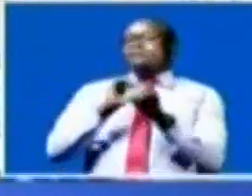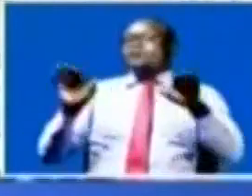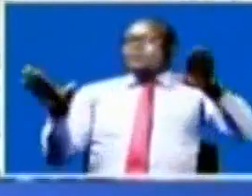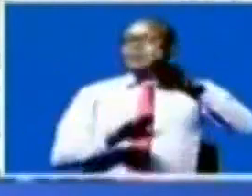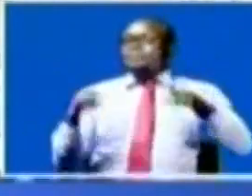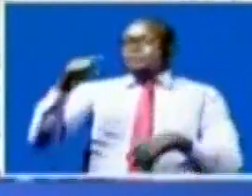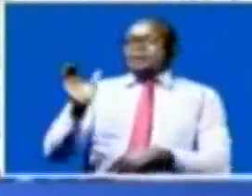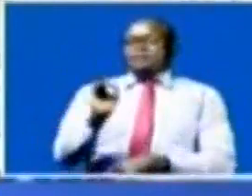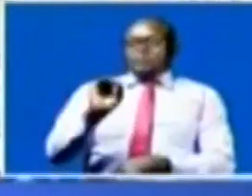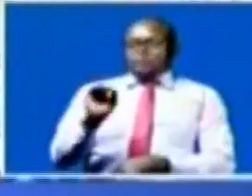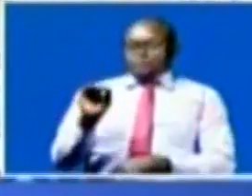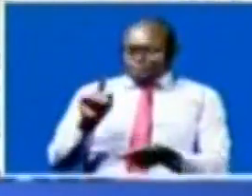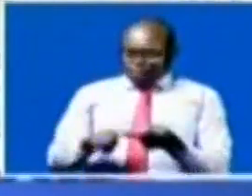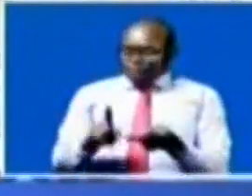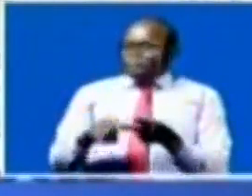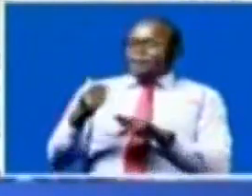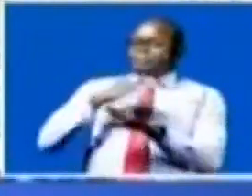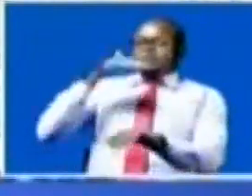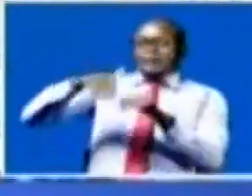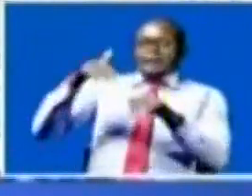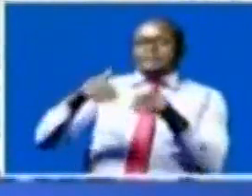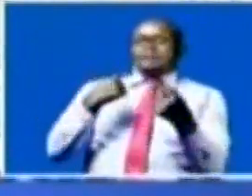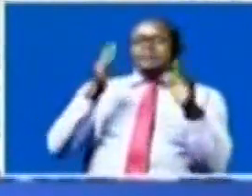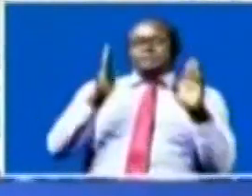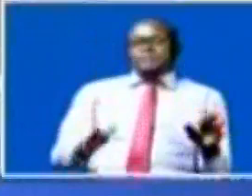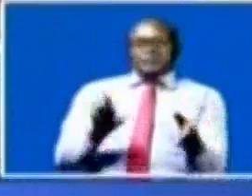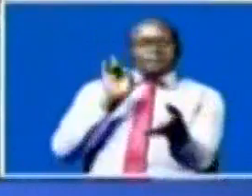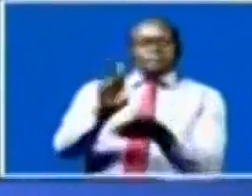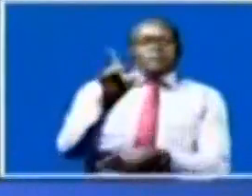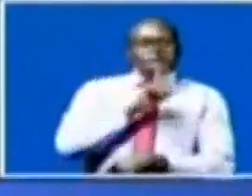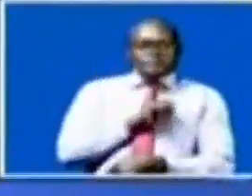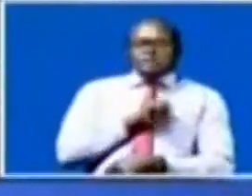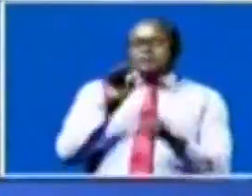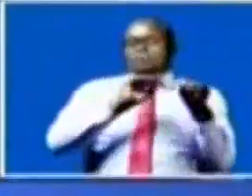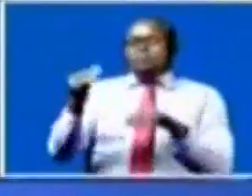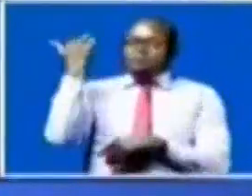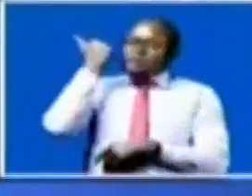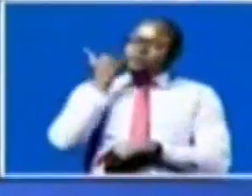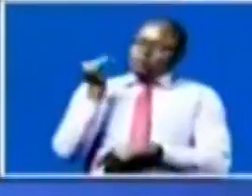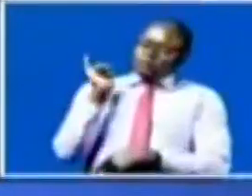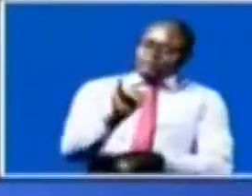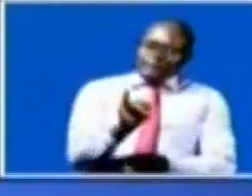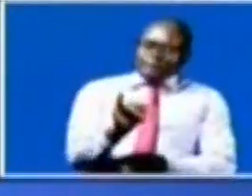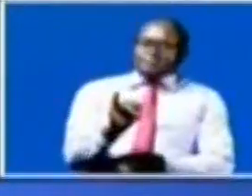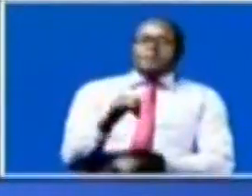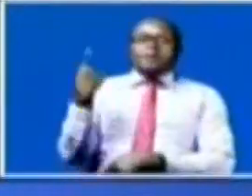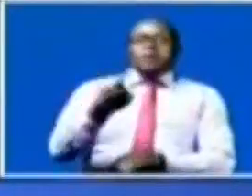deputy governor, while the initially elected speaker was impeached and moved to court to stay the move, only for